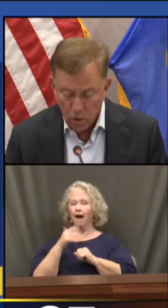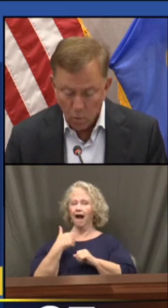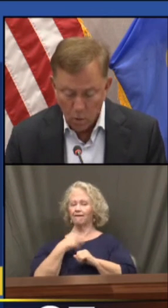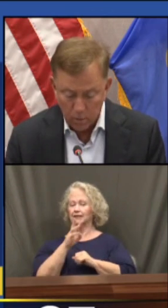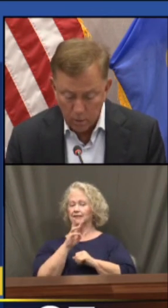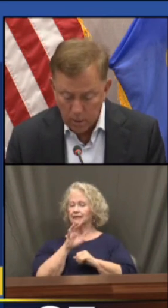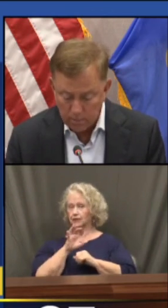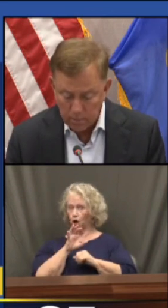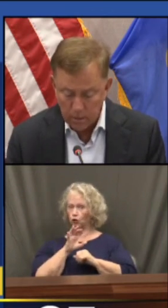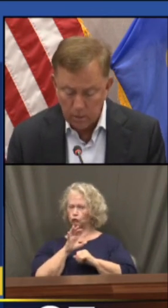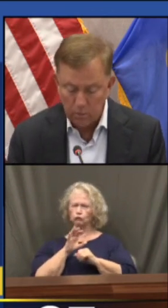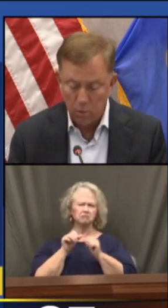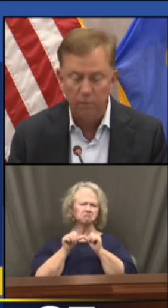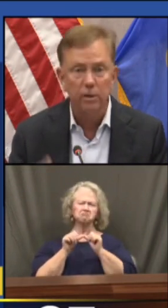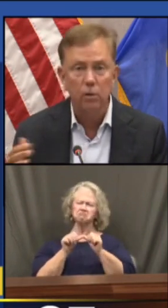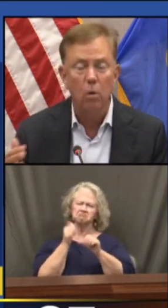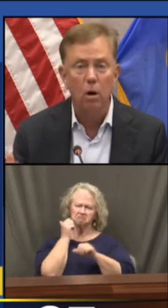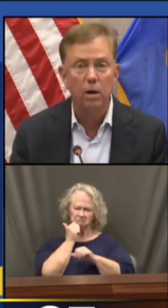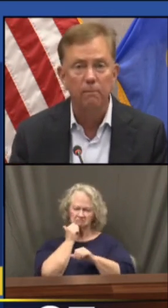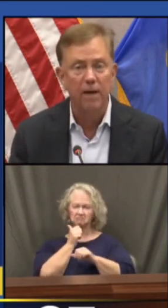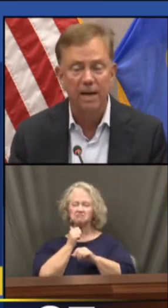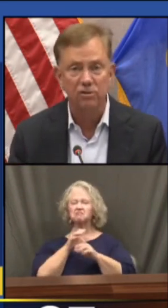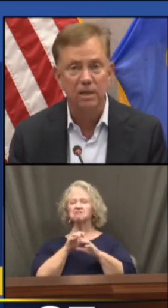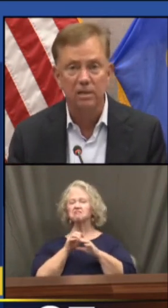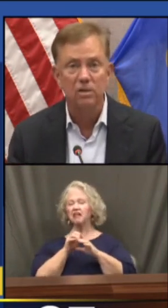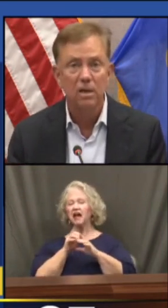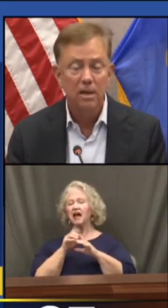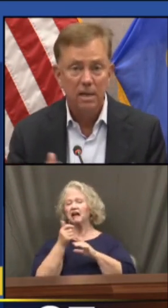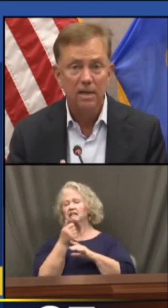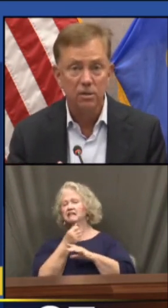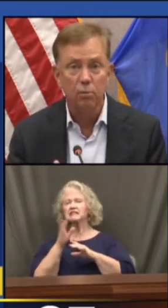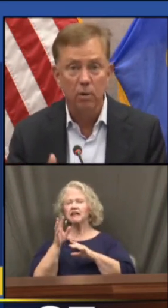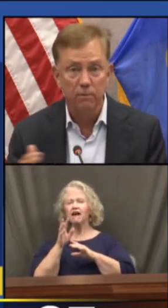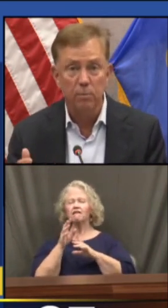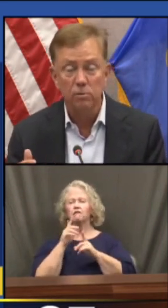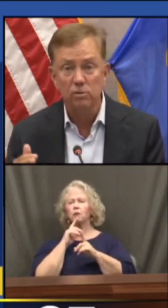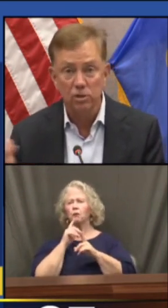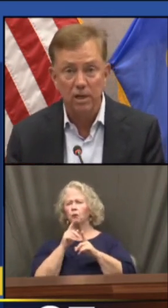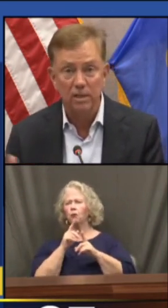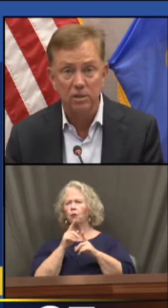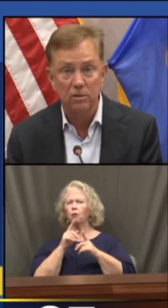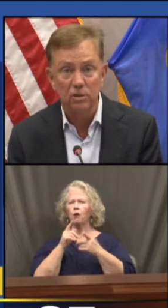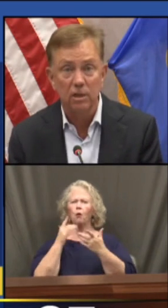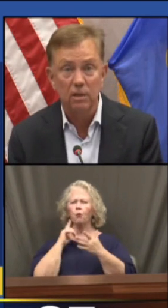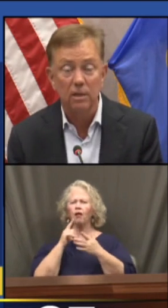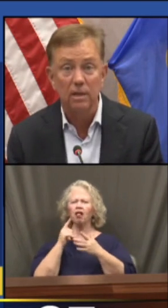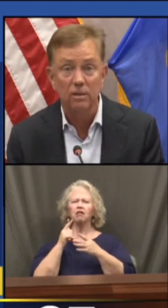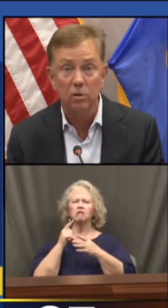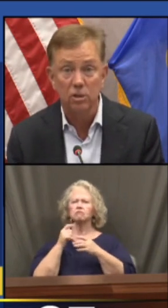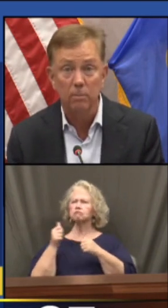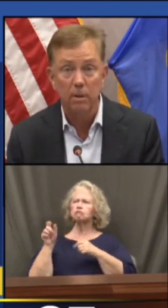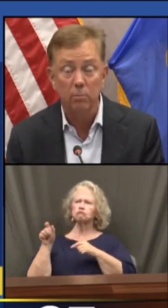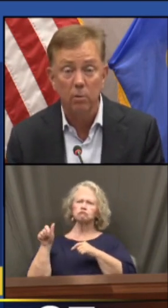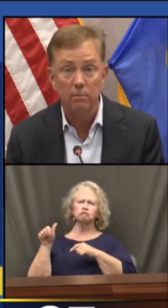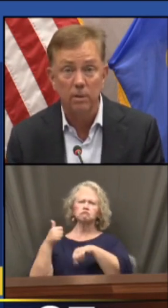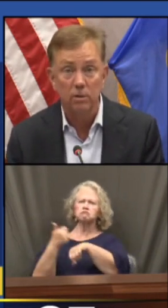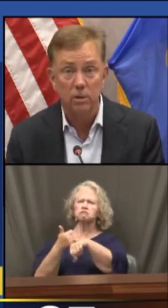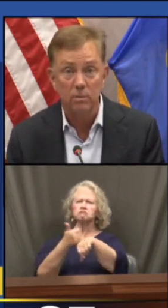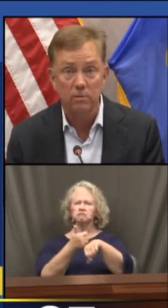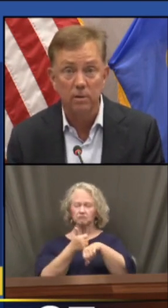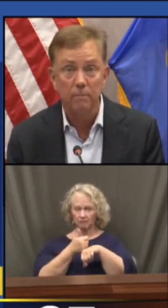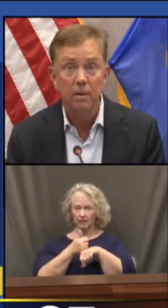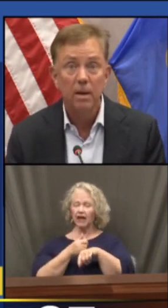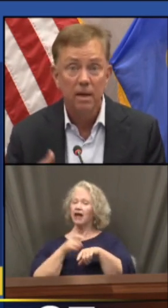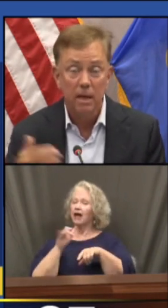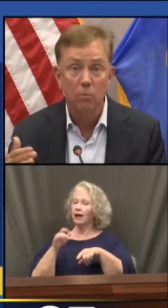locations offering you walk-up vaccines. That's important for booster shots, and you'll see that's also going to be important in